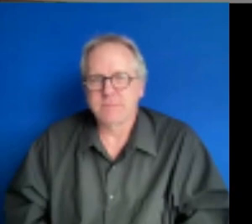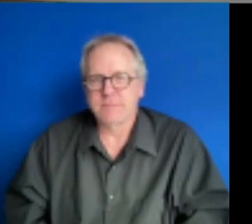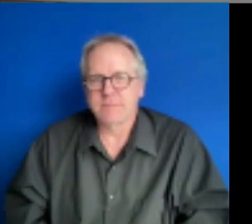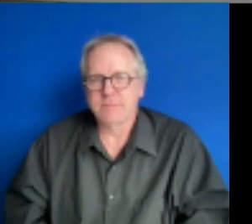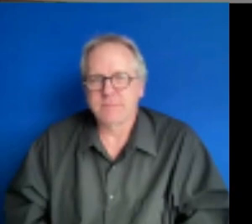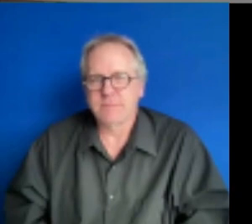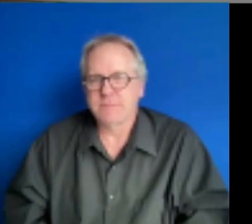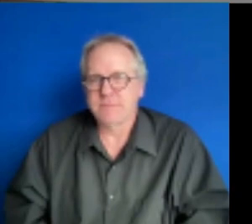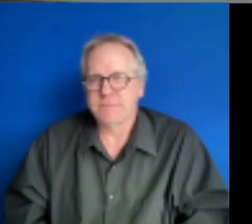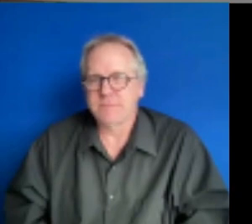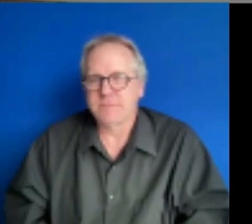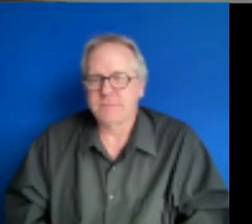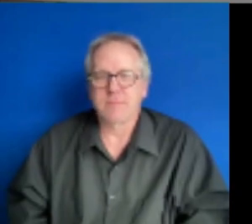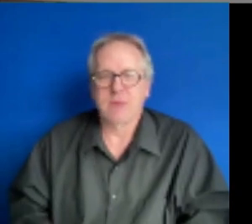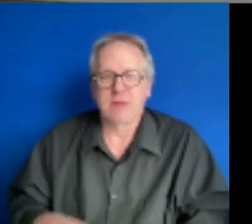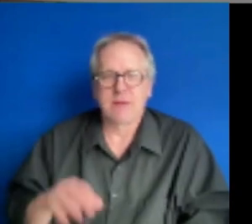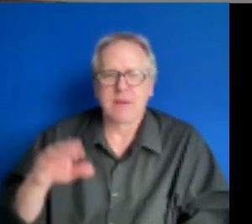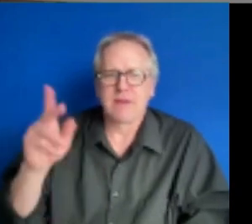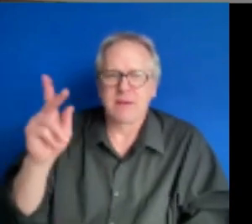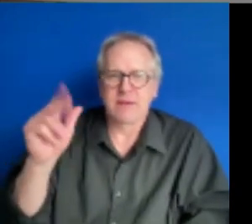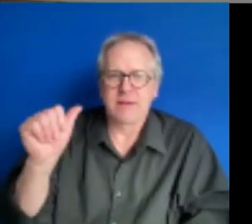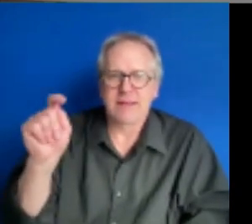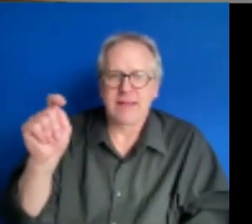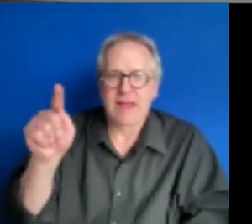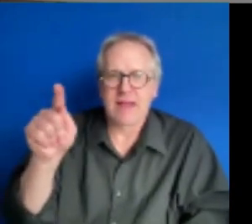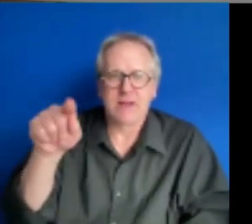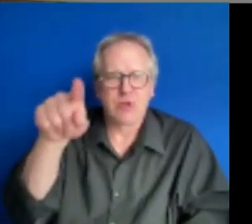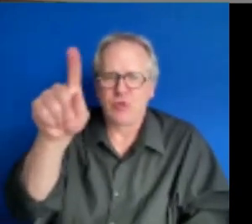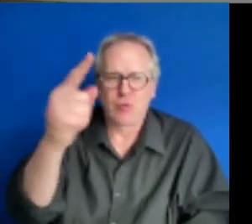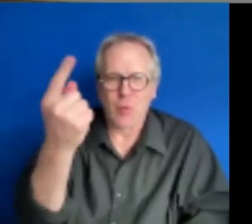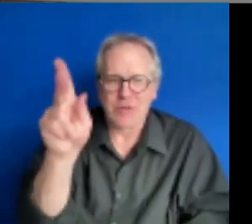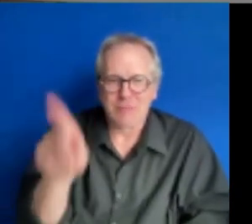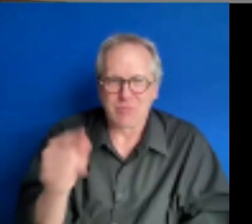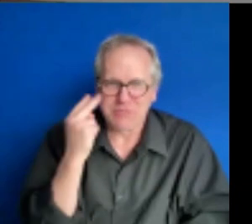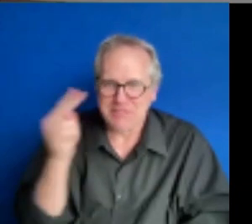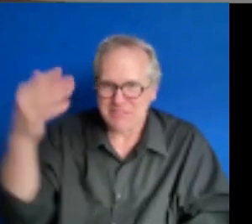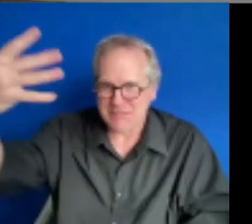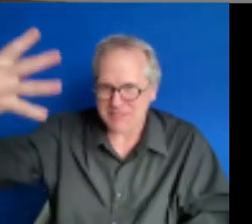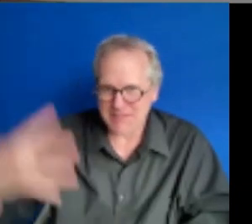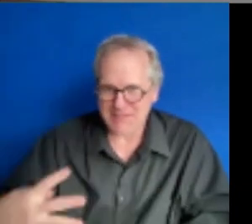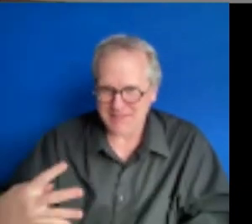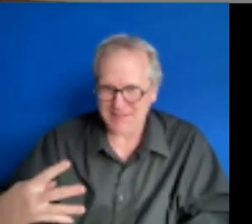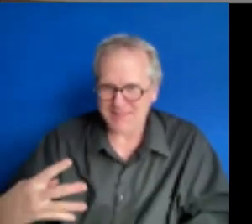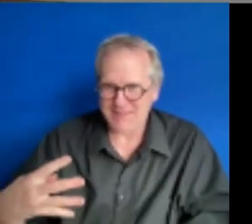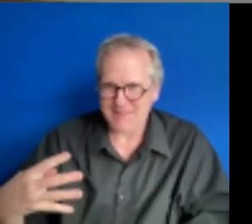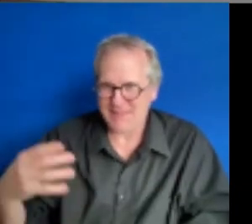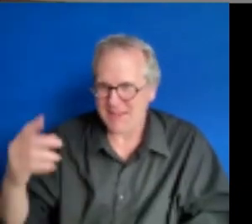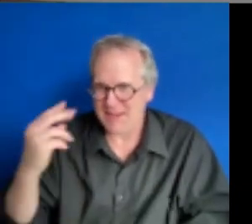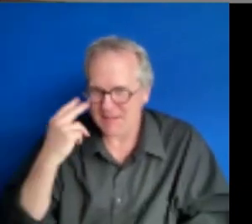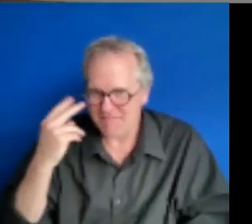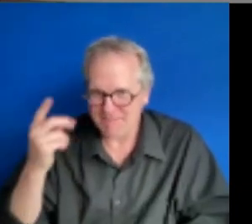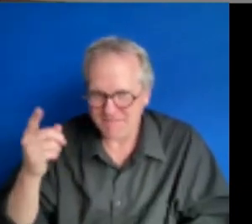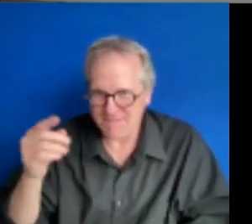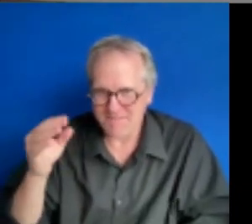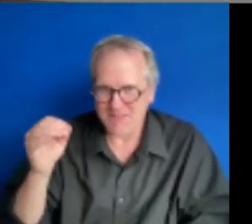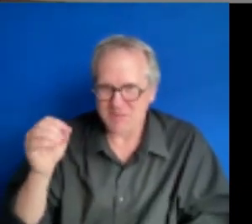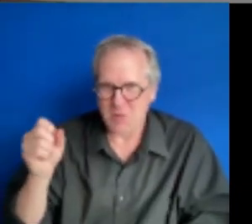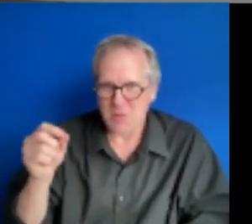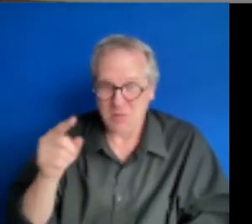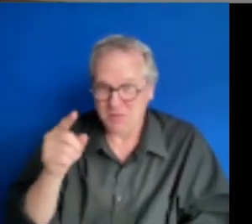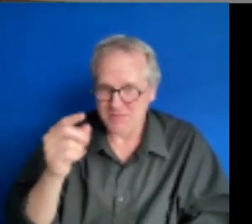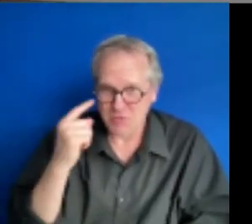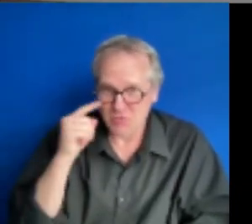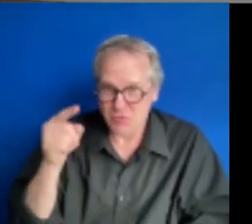So Kat, you're the only person who can see the webinar participants and right. And so if